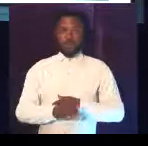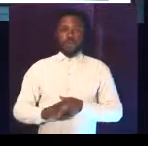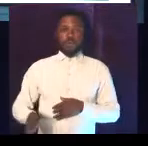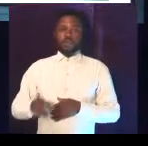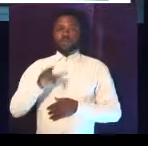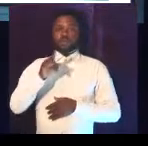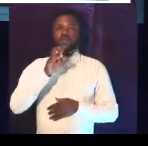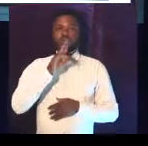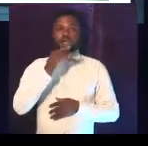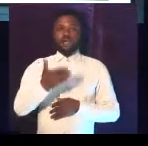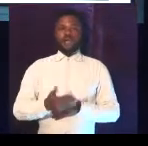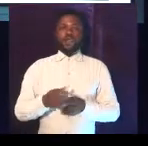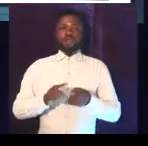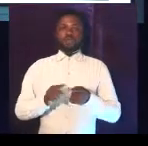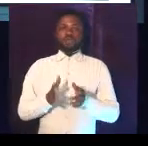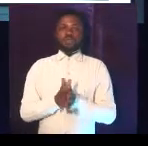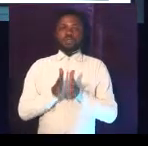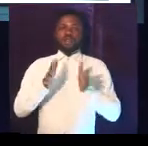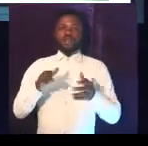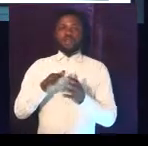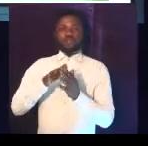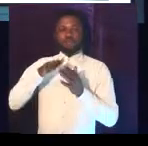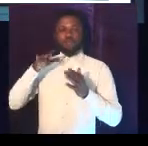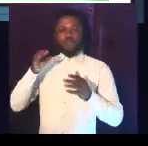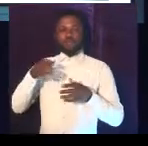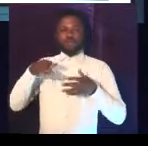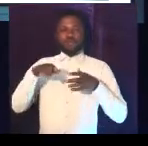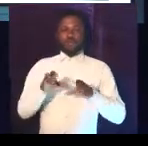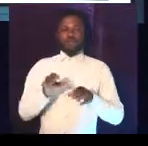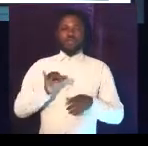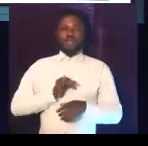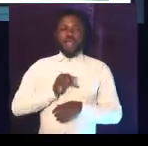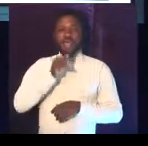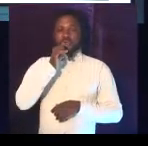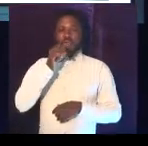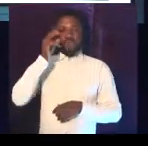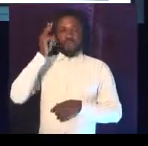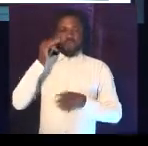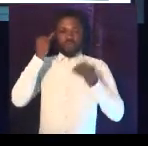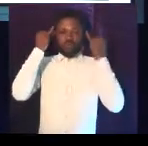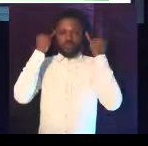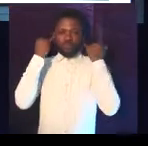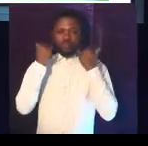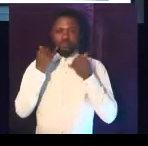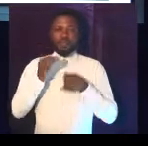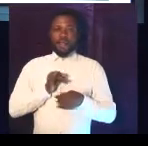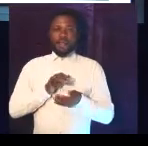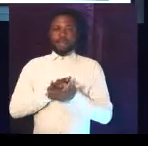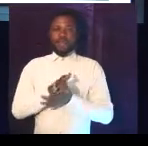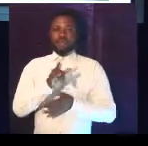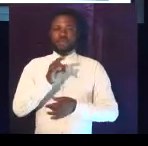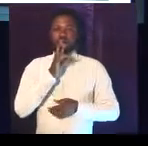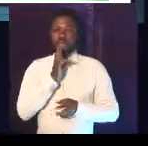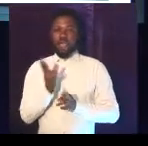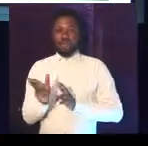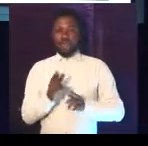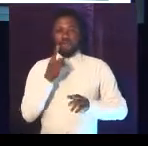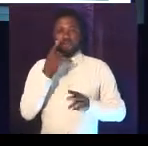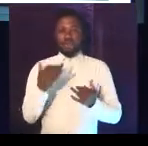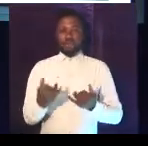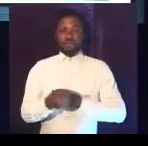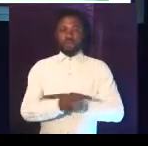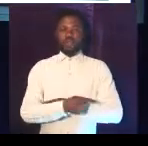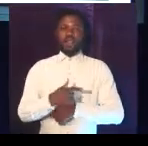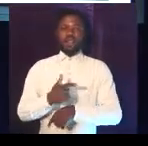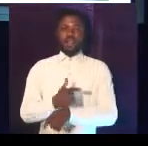Hello puppies, you are welcome to General Studies class. I am Uncle Popo. I believe you are ready